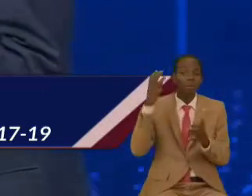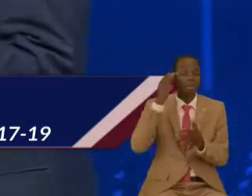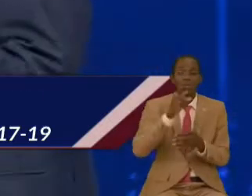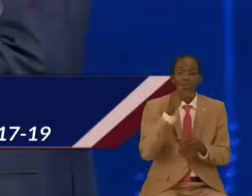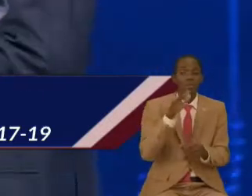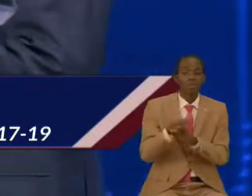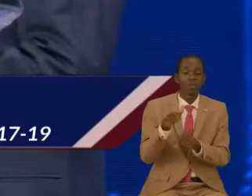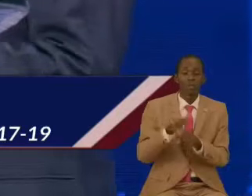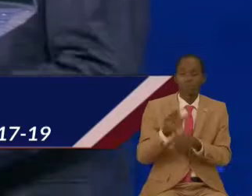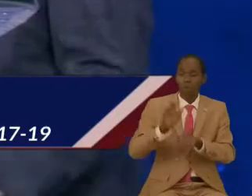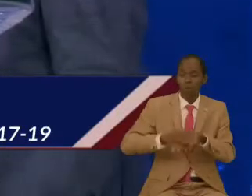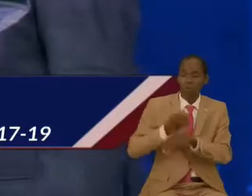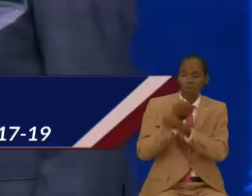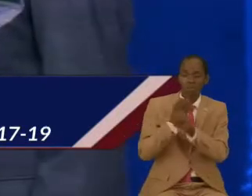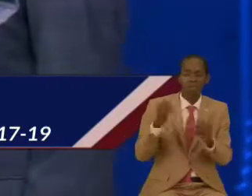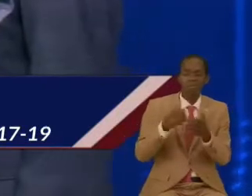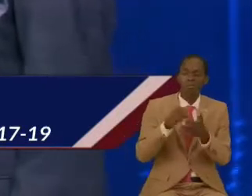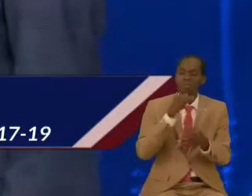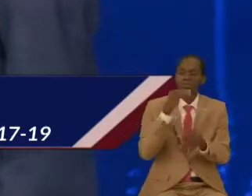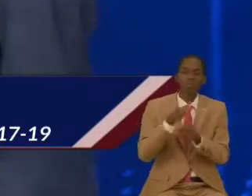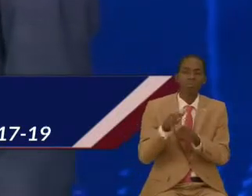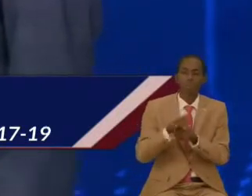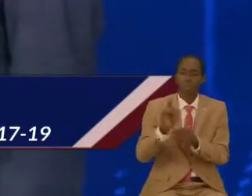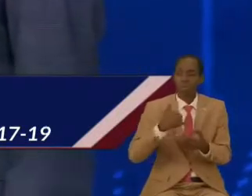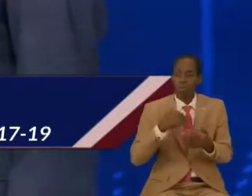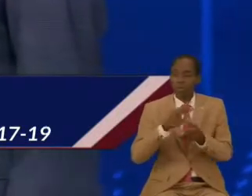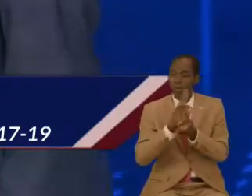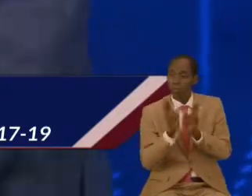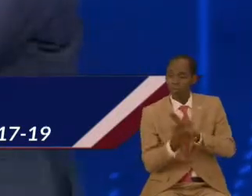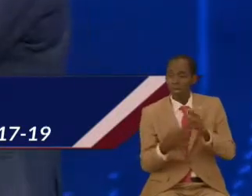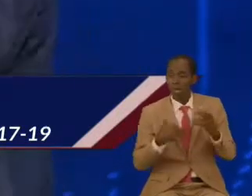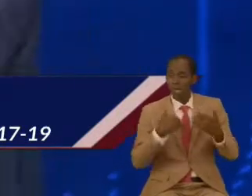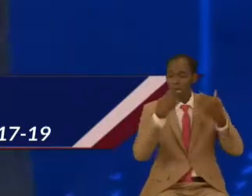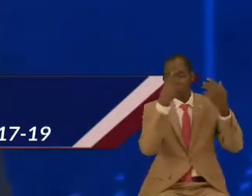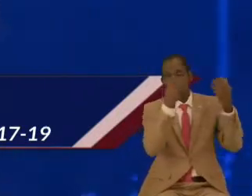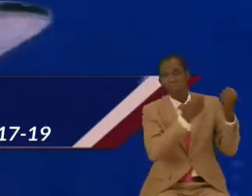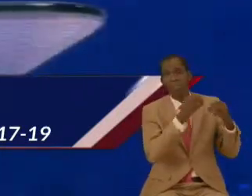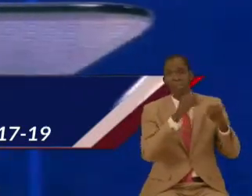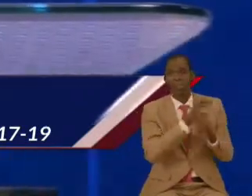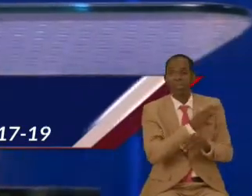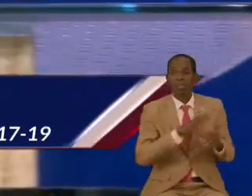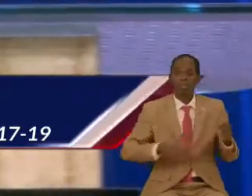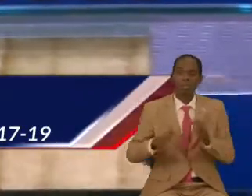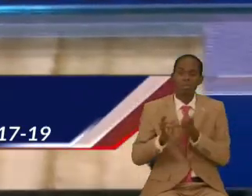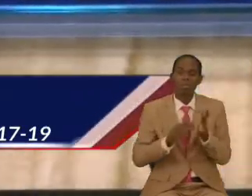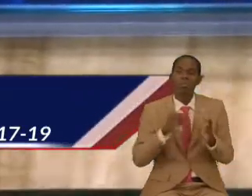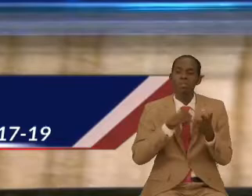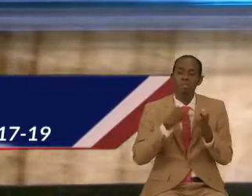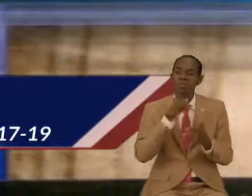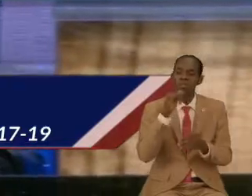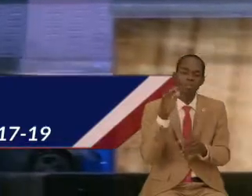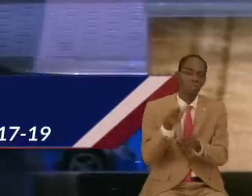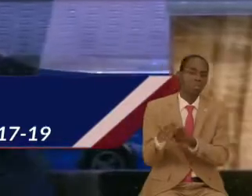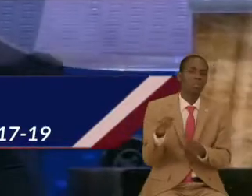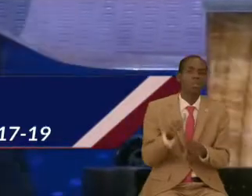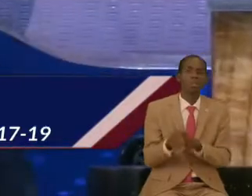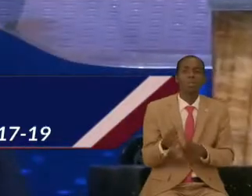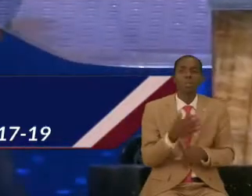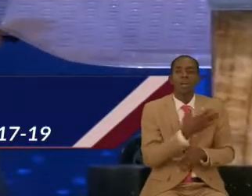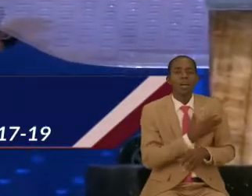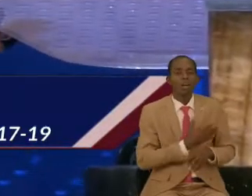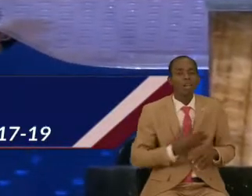salvation, they said that's not enough. The repentance and faith in the Lord Jesus Christ, they say that's not